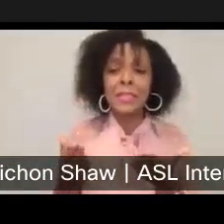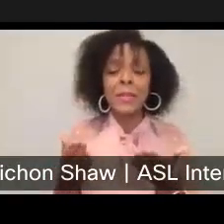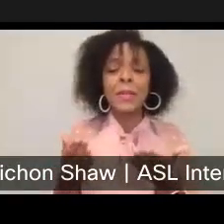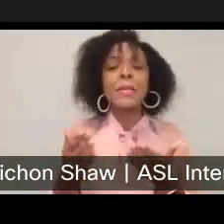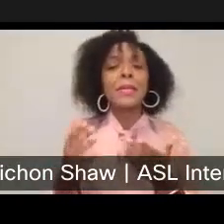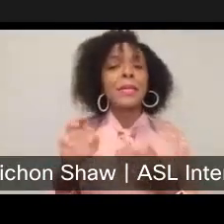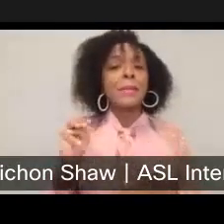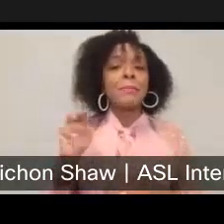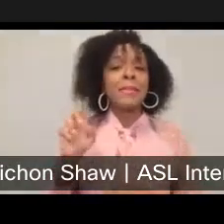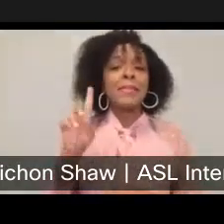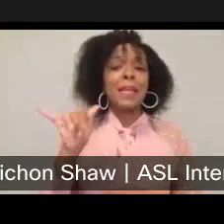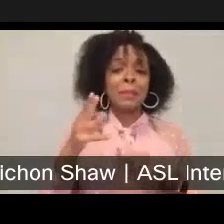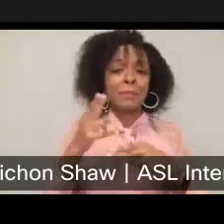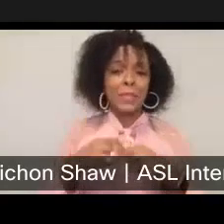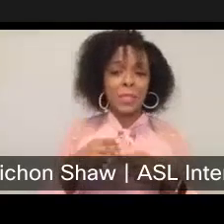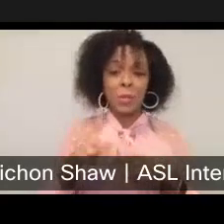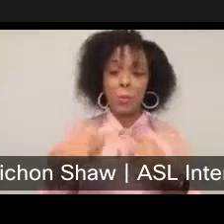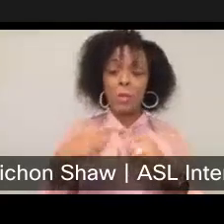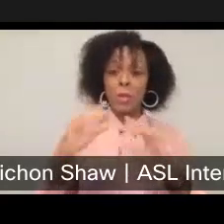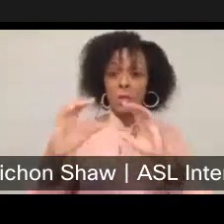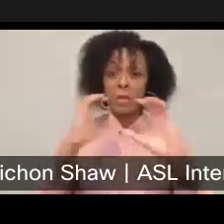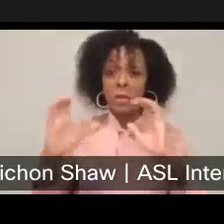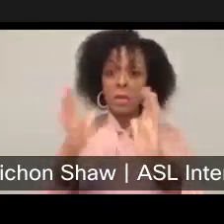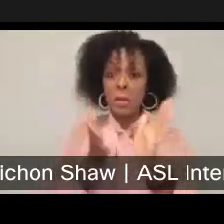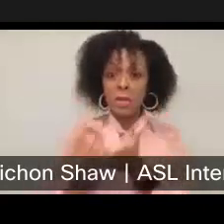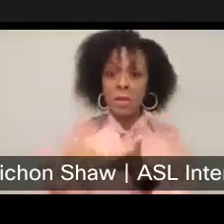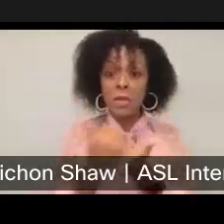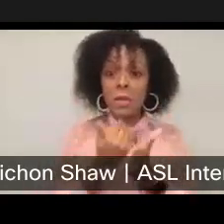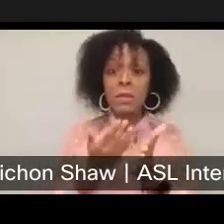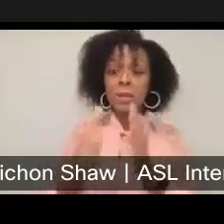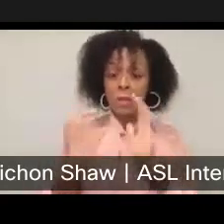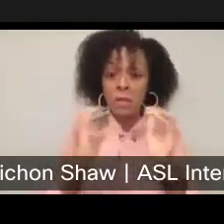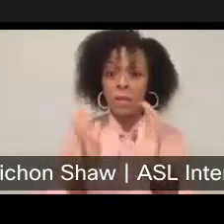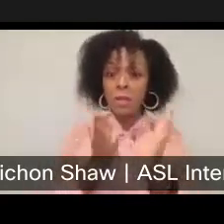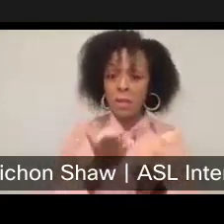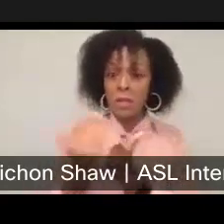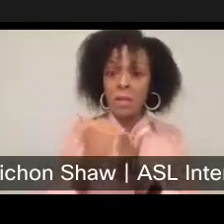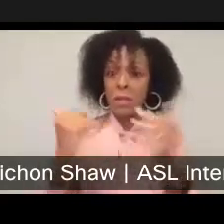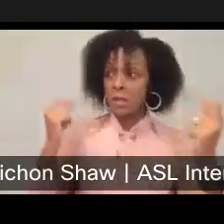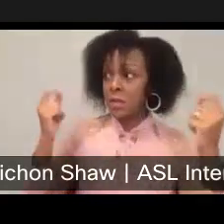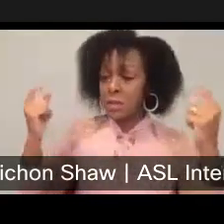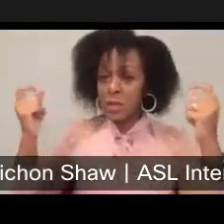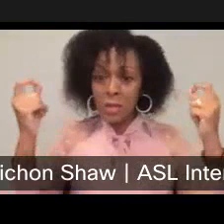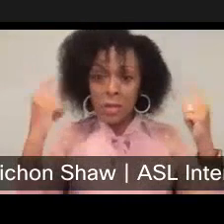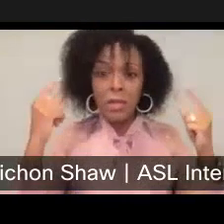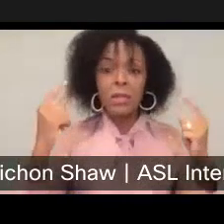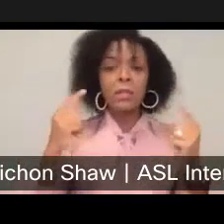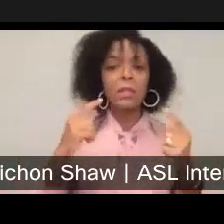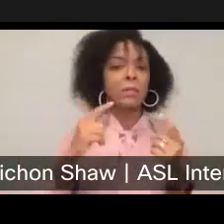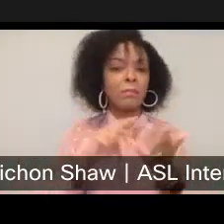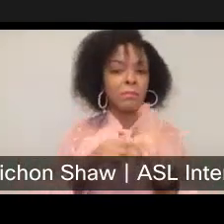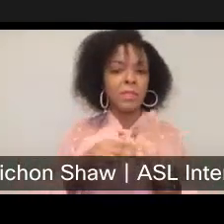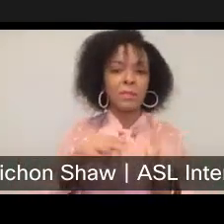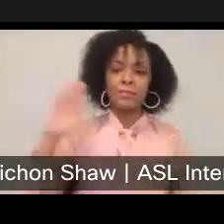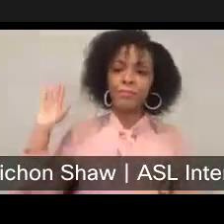then we can share understanding. And when there is understanding, there will be less